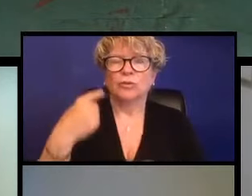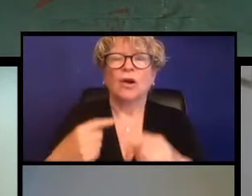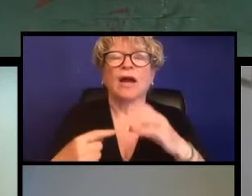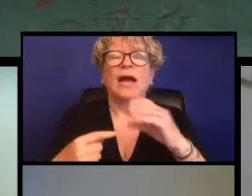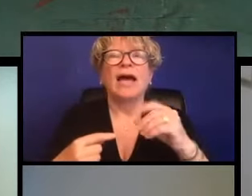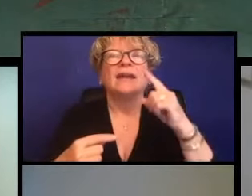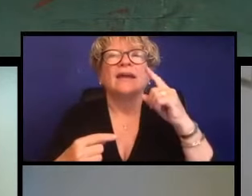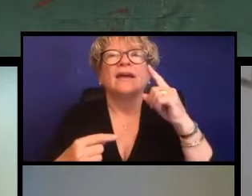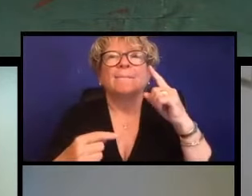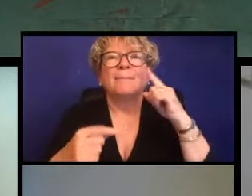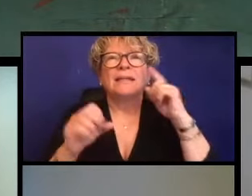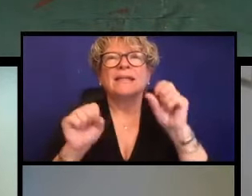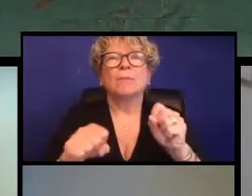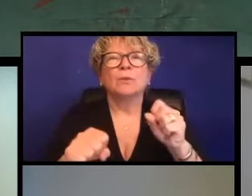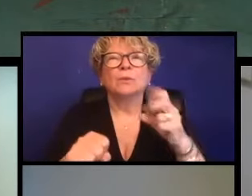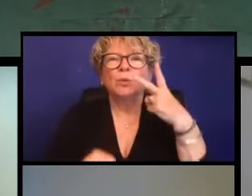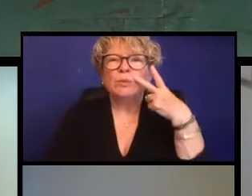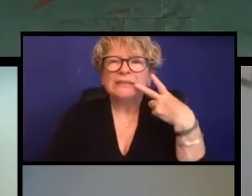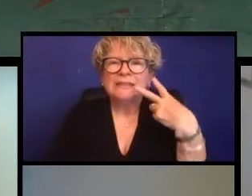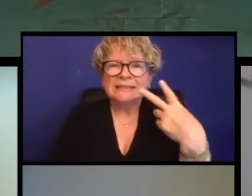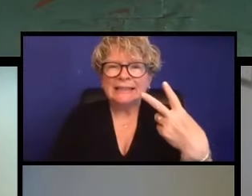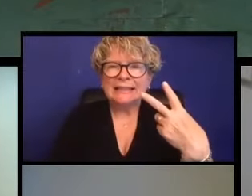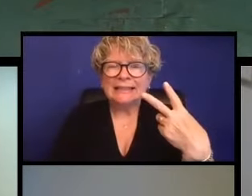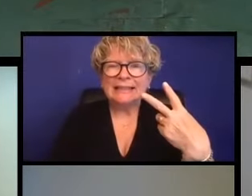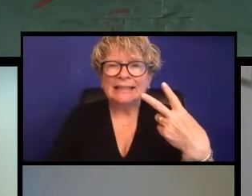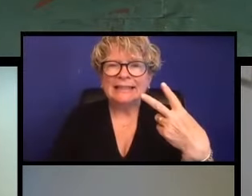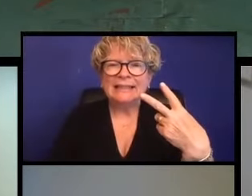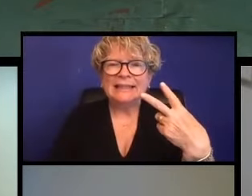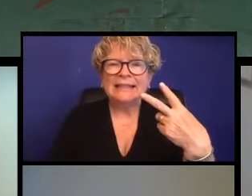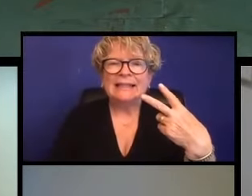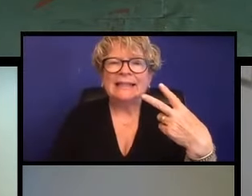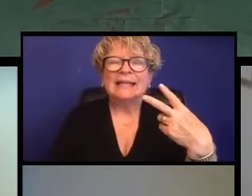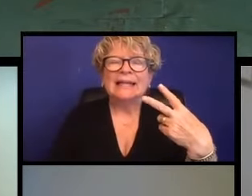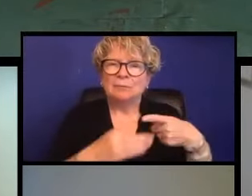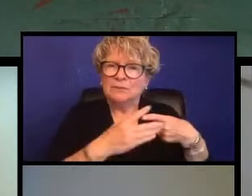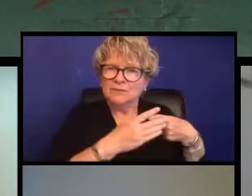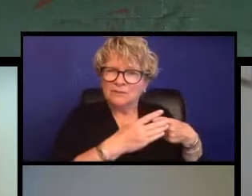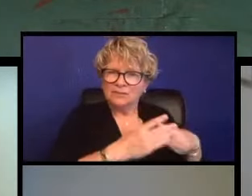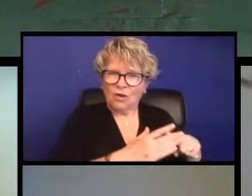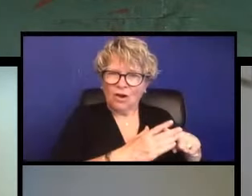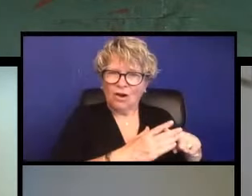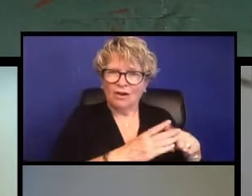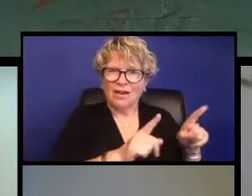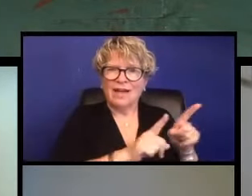just being able to see him move from, you know,